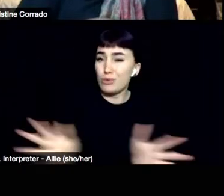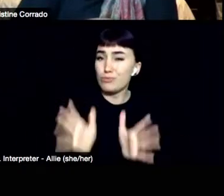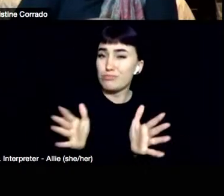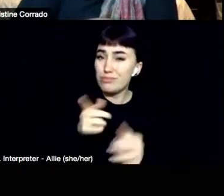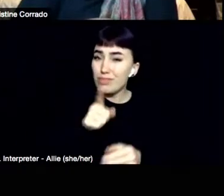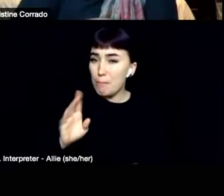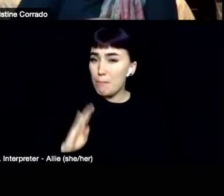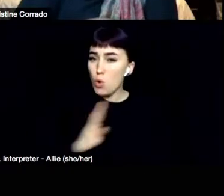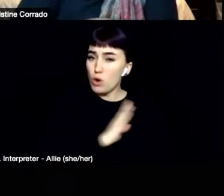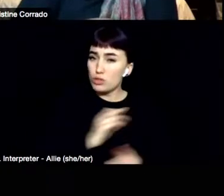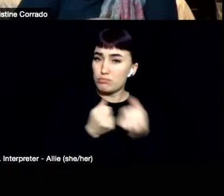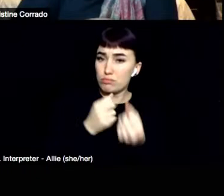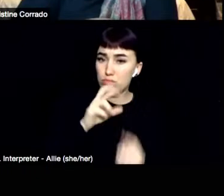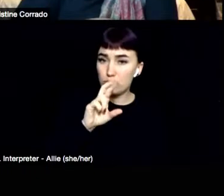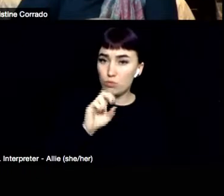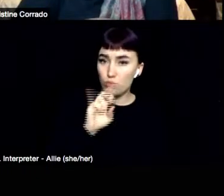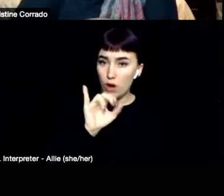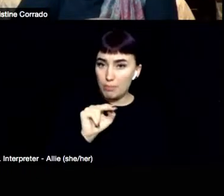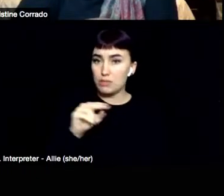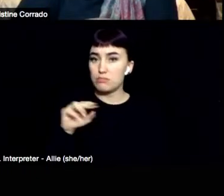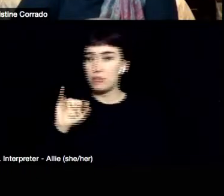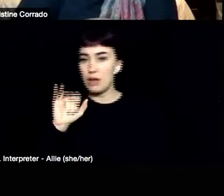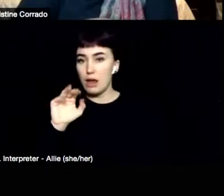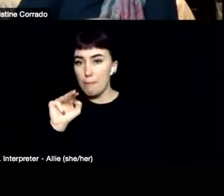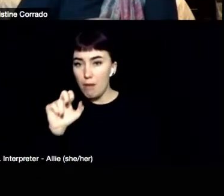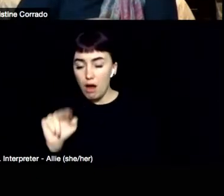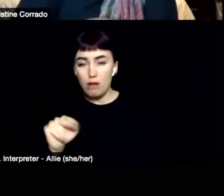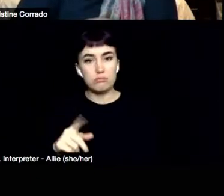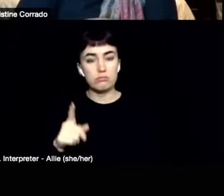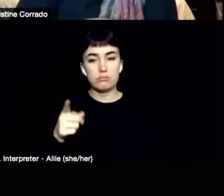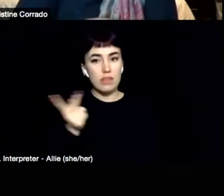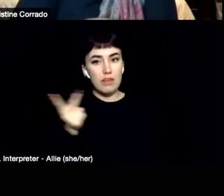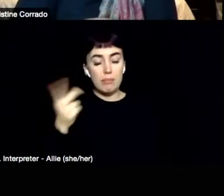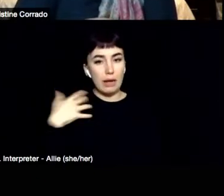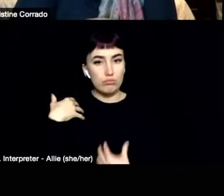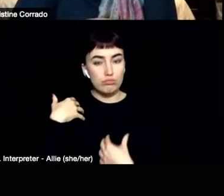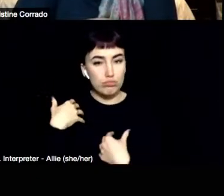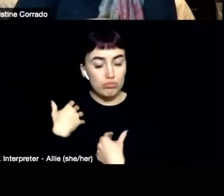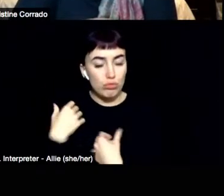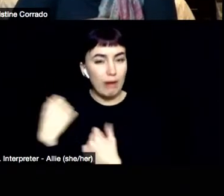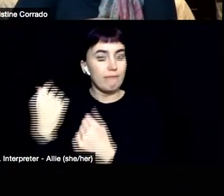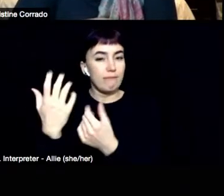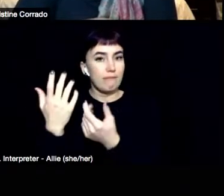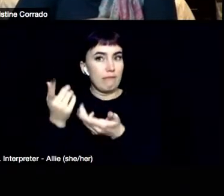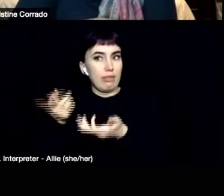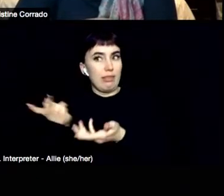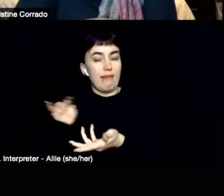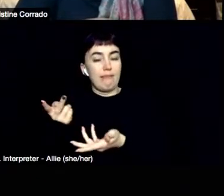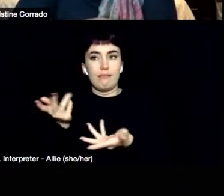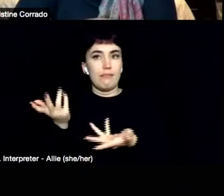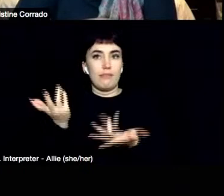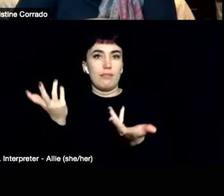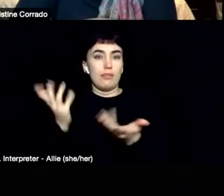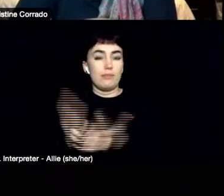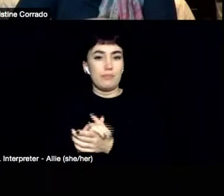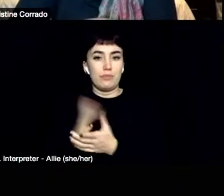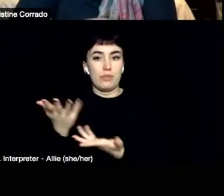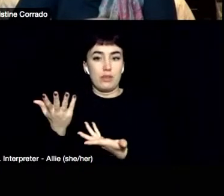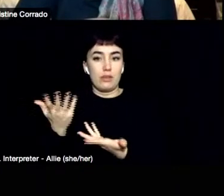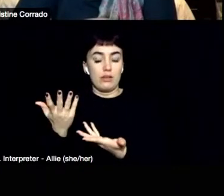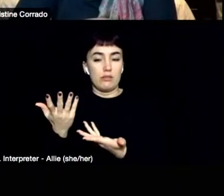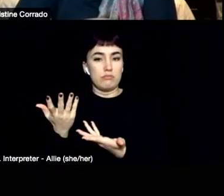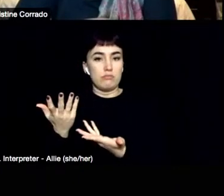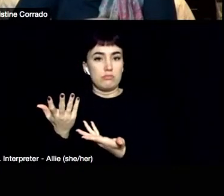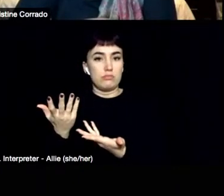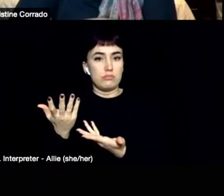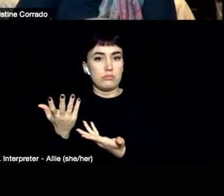Robin Wilt and Iman. They've been incredibly courageous. They have put themselves in